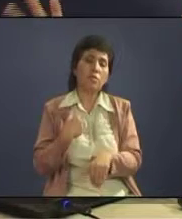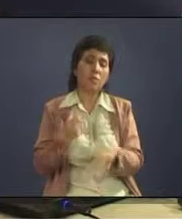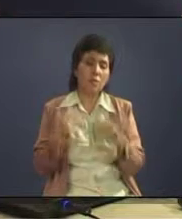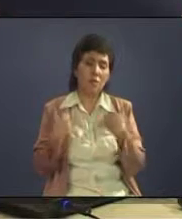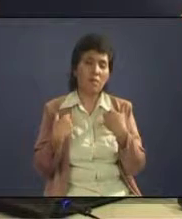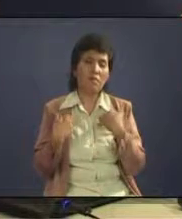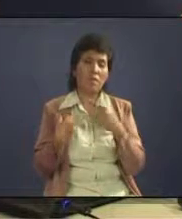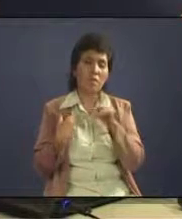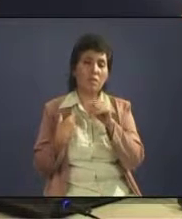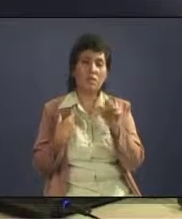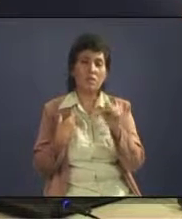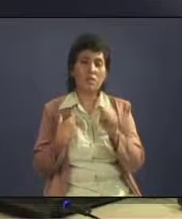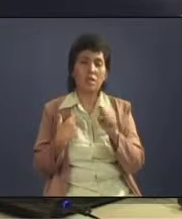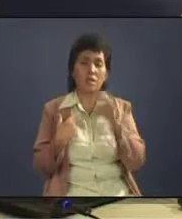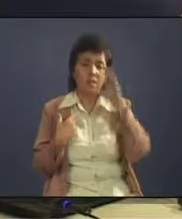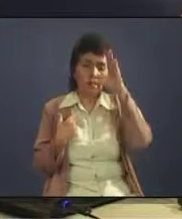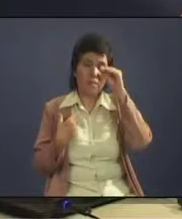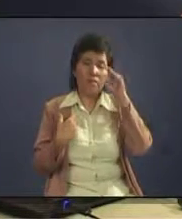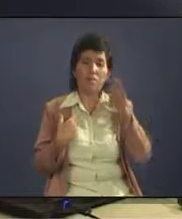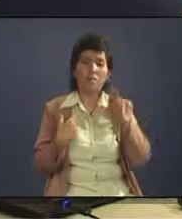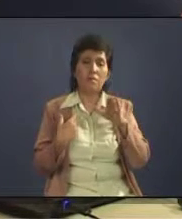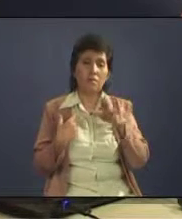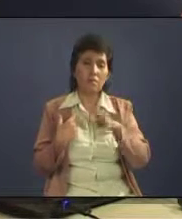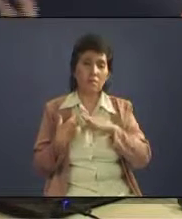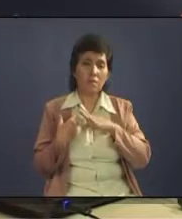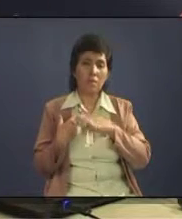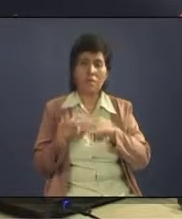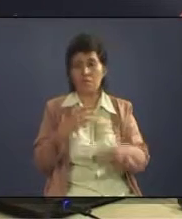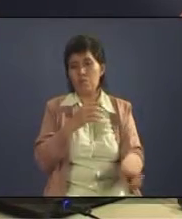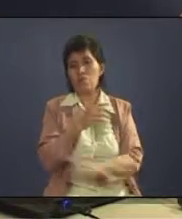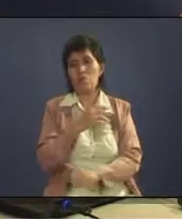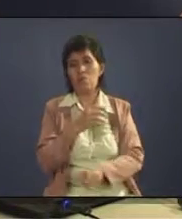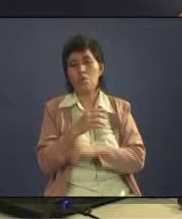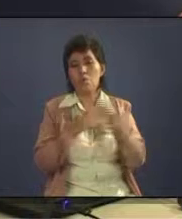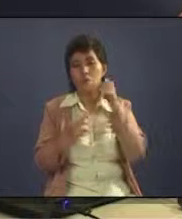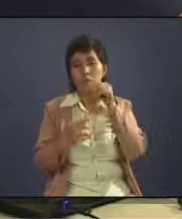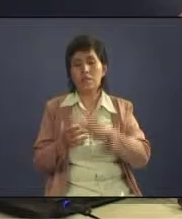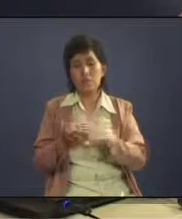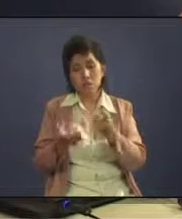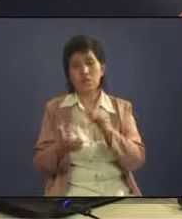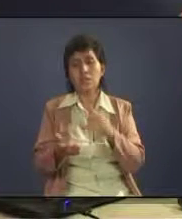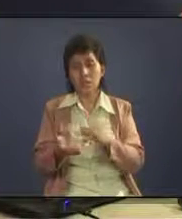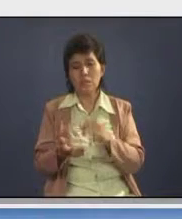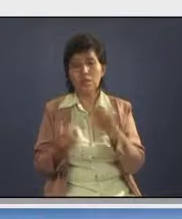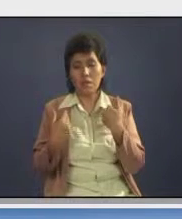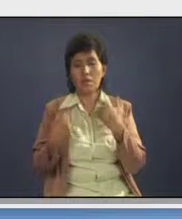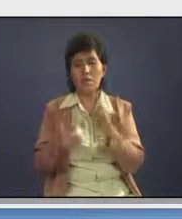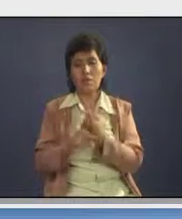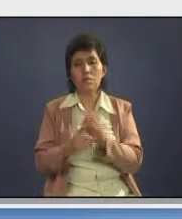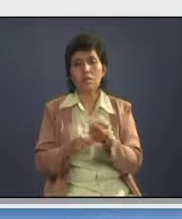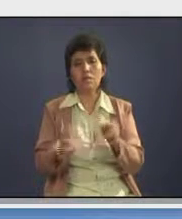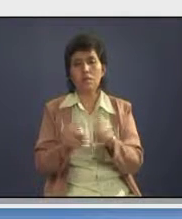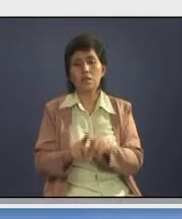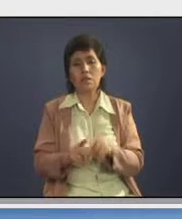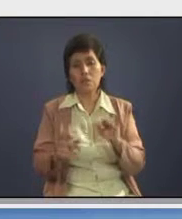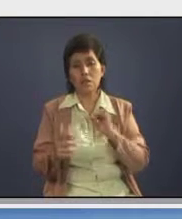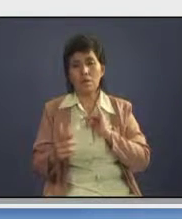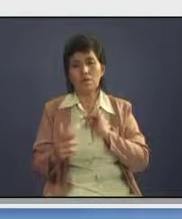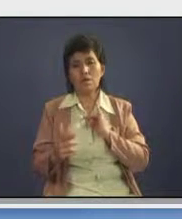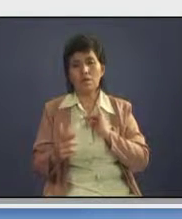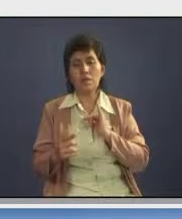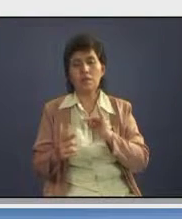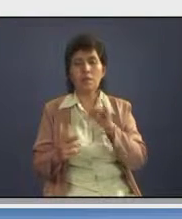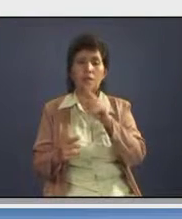by the wives, okay, which is, yeah, it happens, yeah. Now, we have the intimate